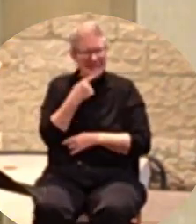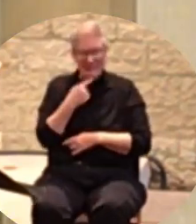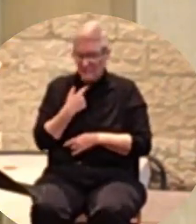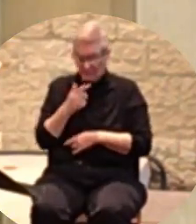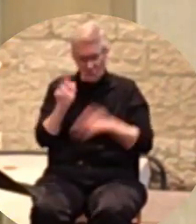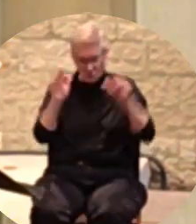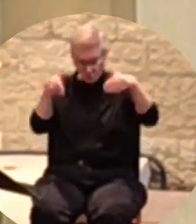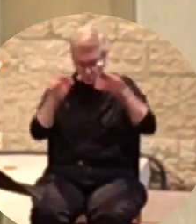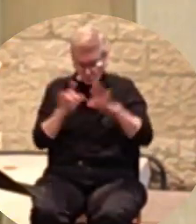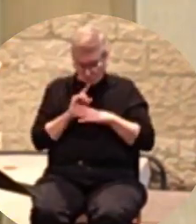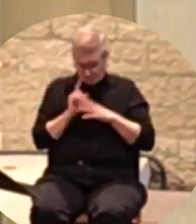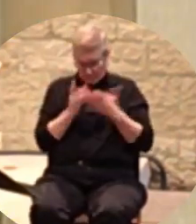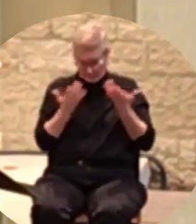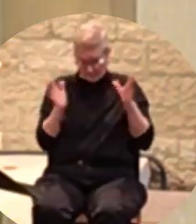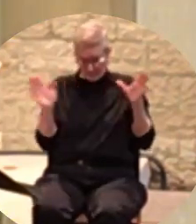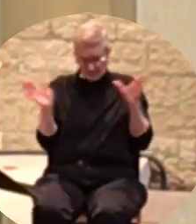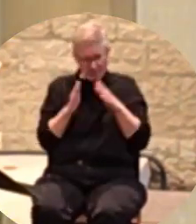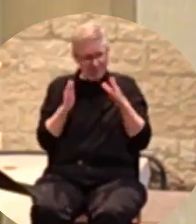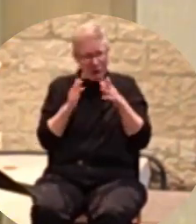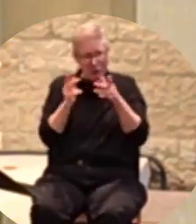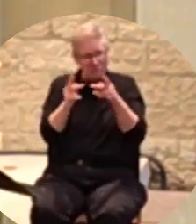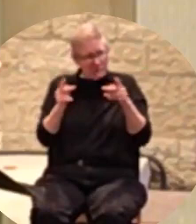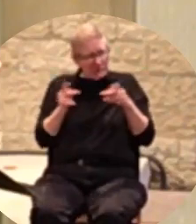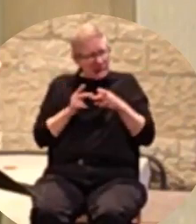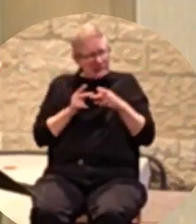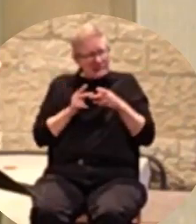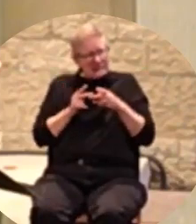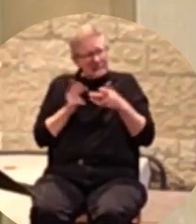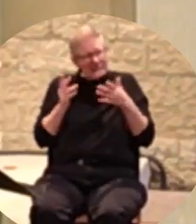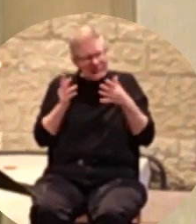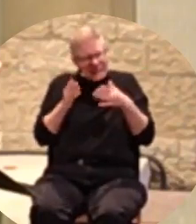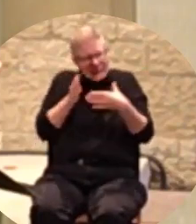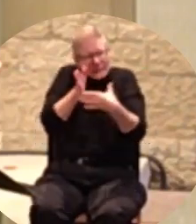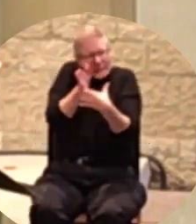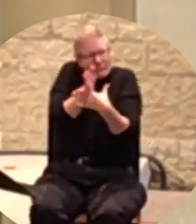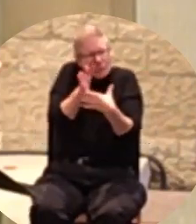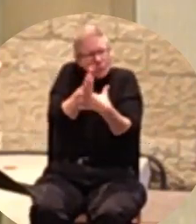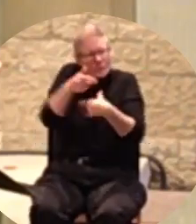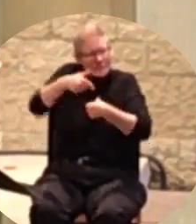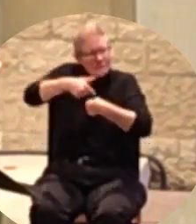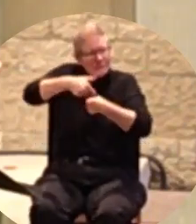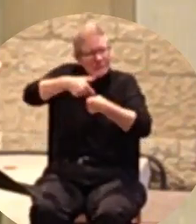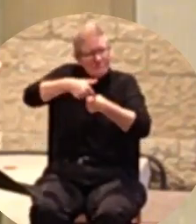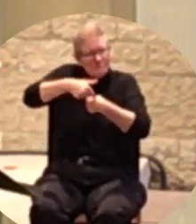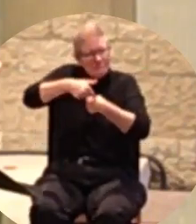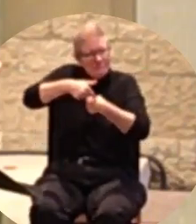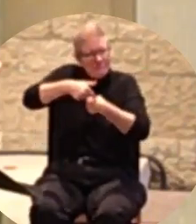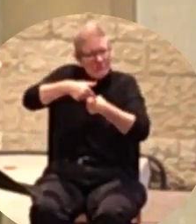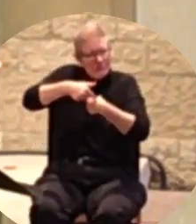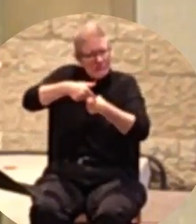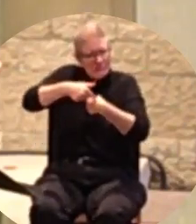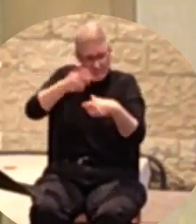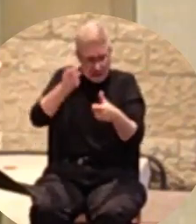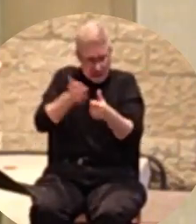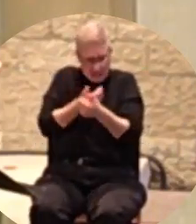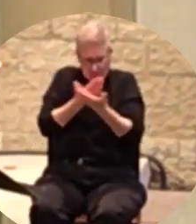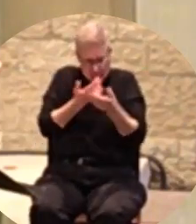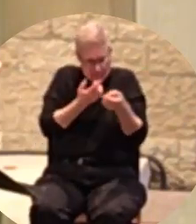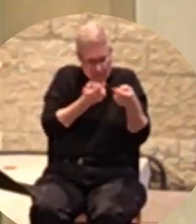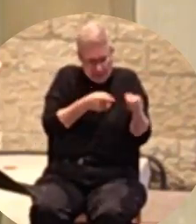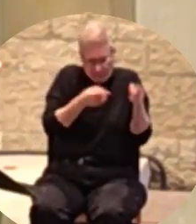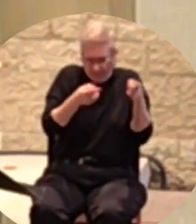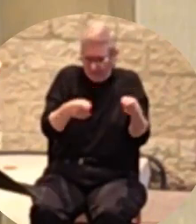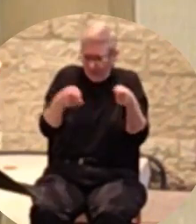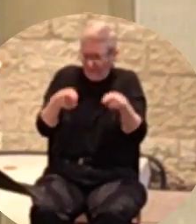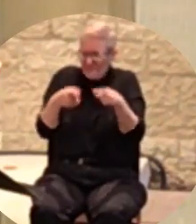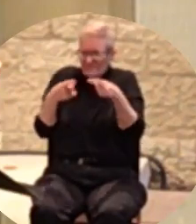space. It's the crucial in-between time when everything actually happens and